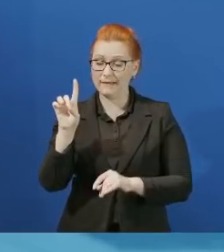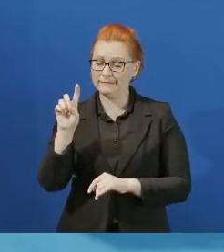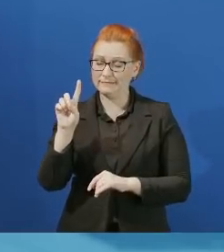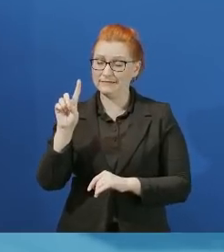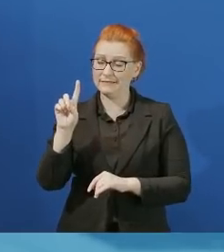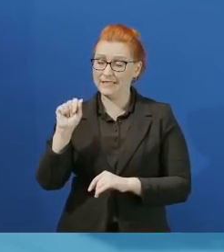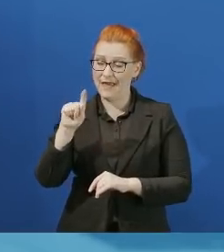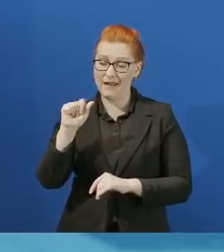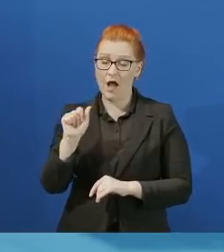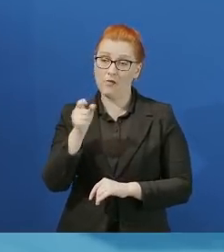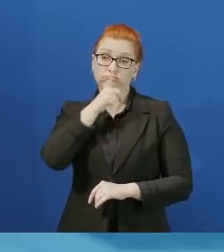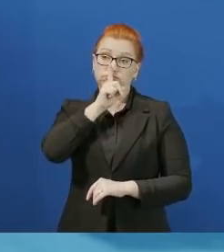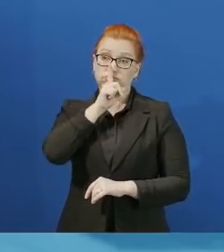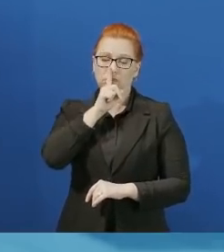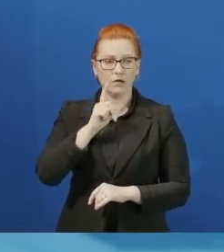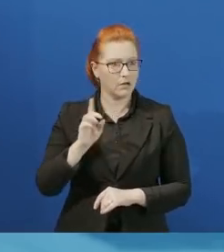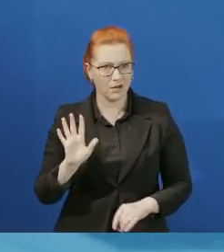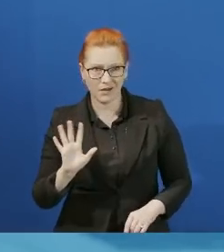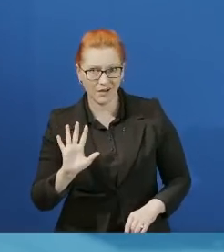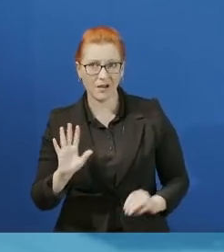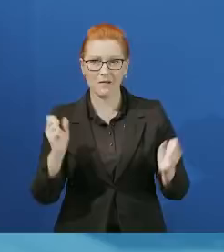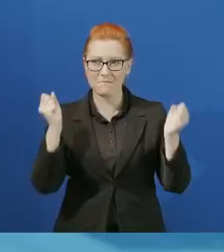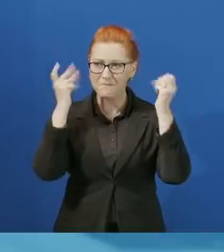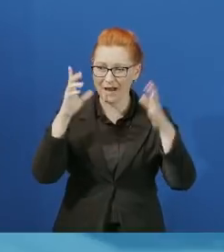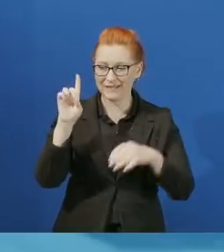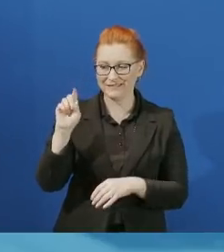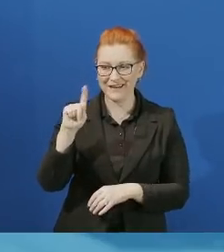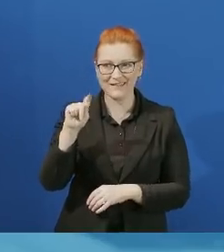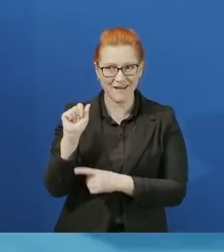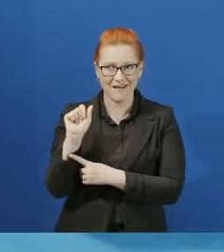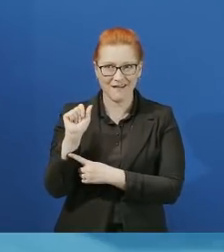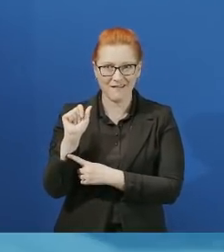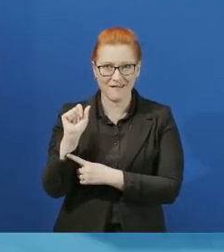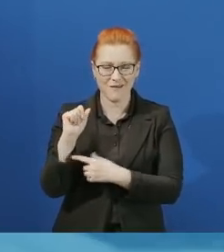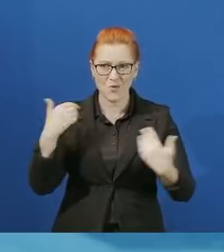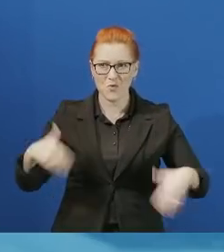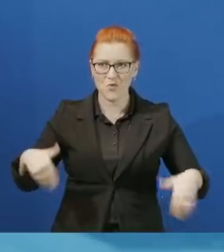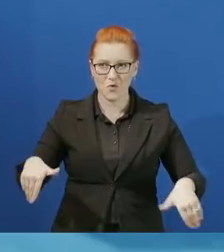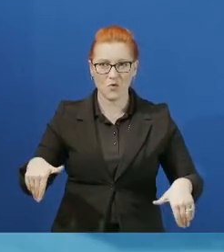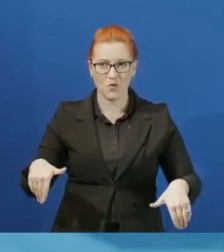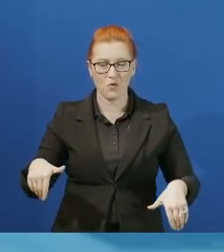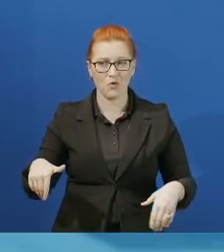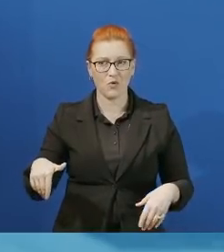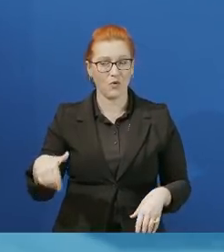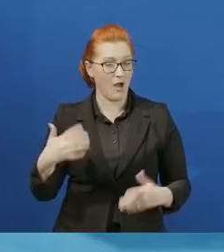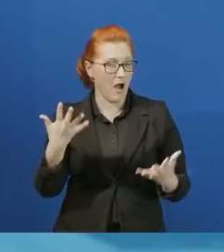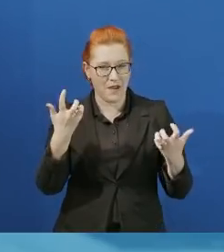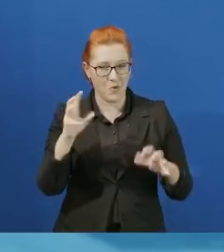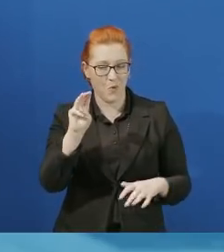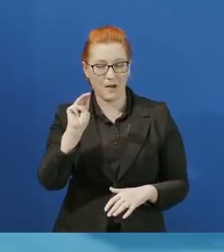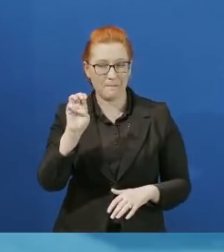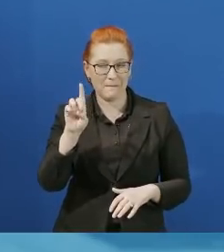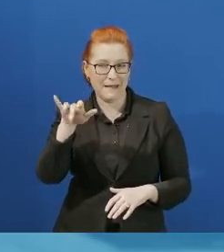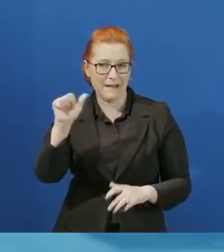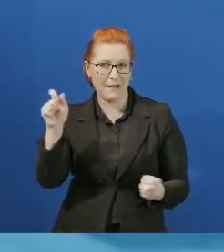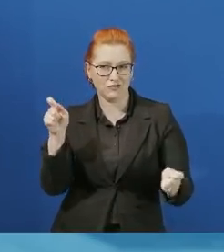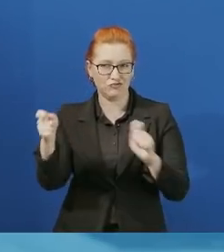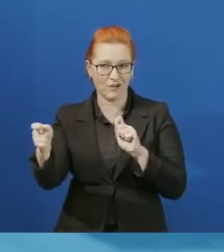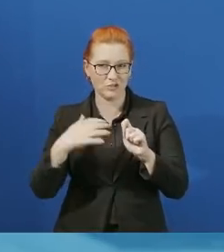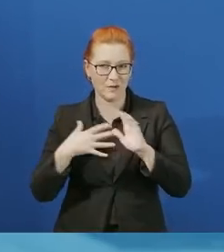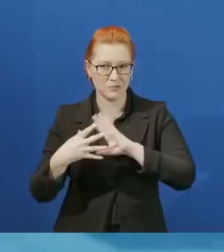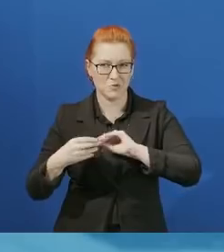data that you're seeing. Let's not reset the goalposts in the media, shall we? This has always been